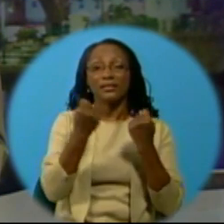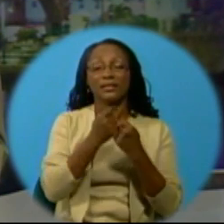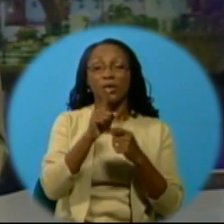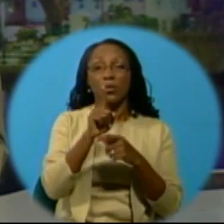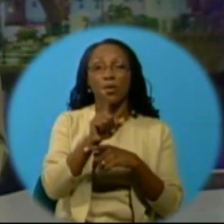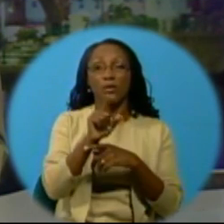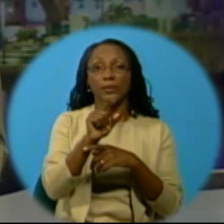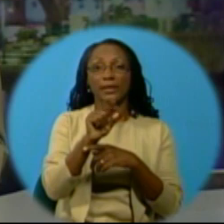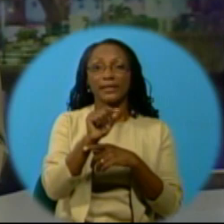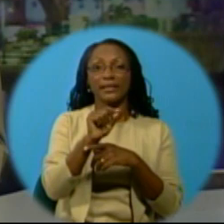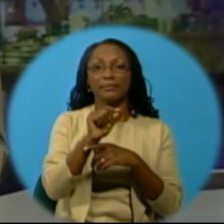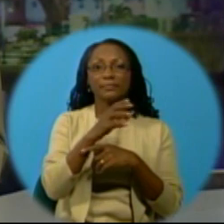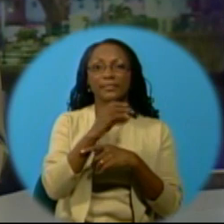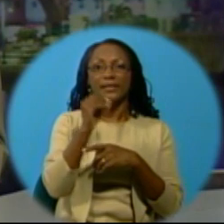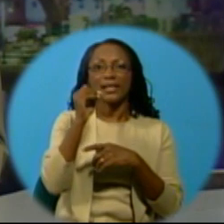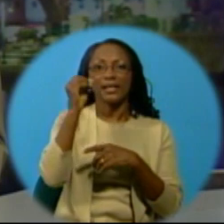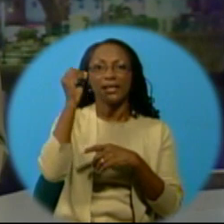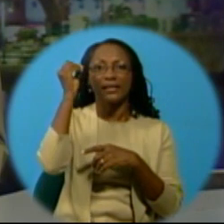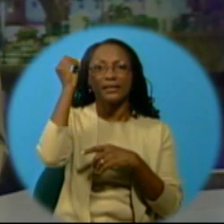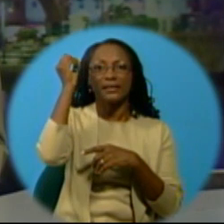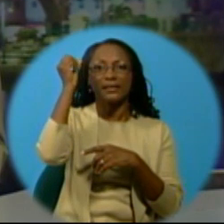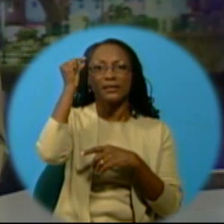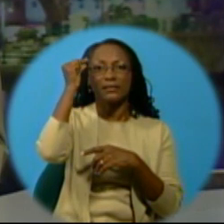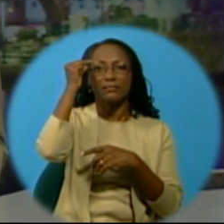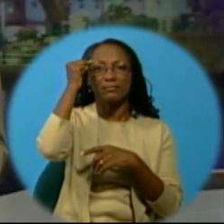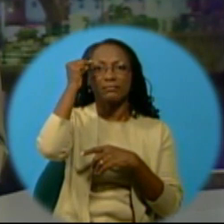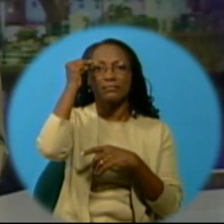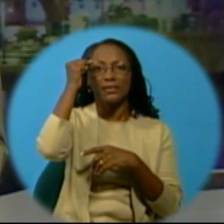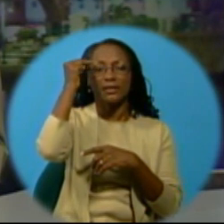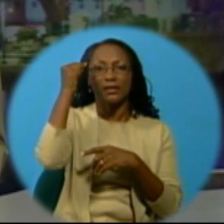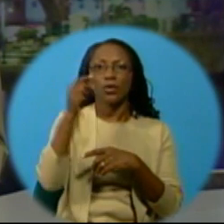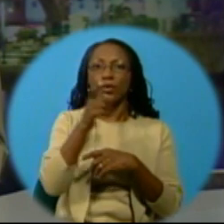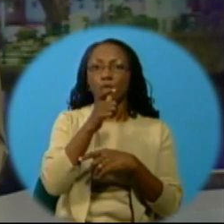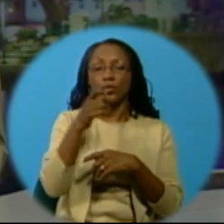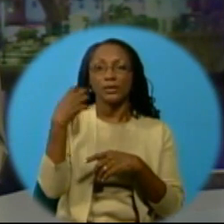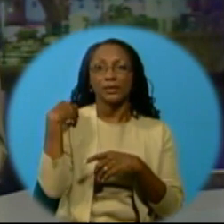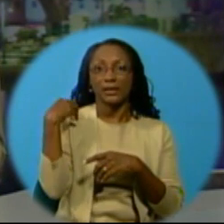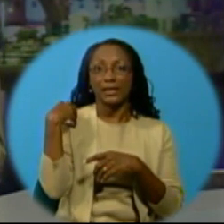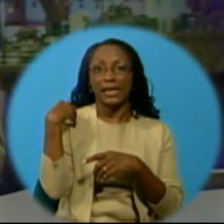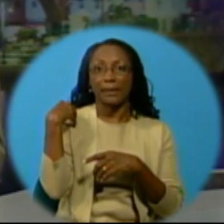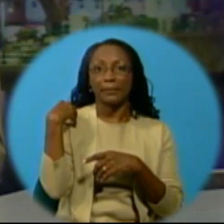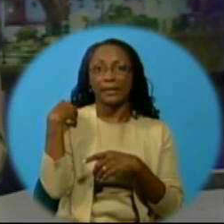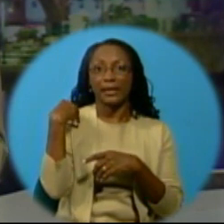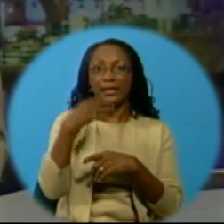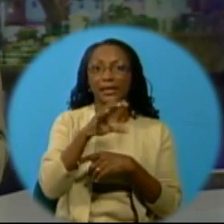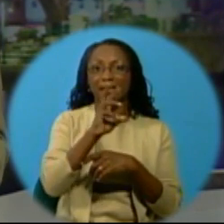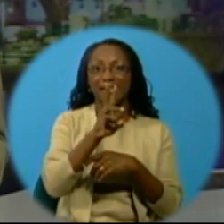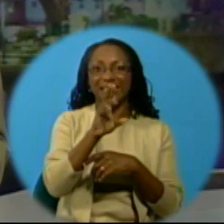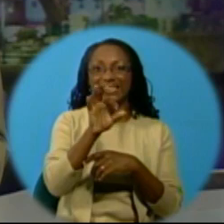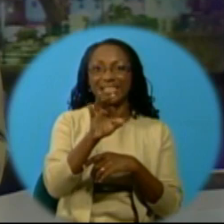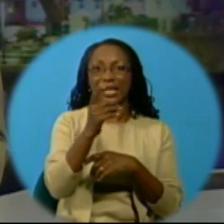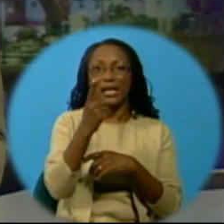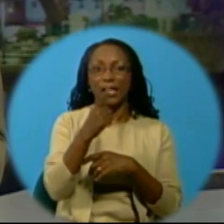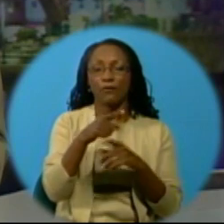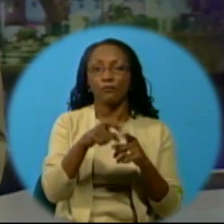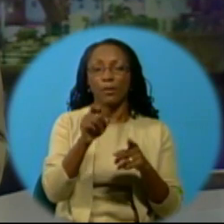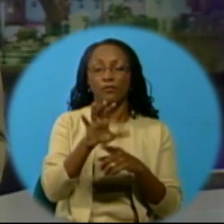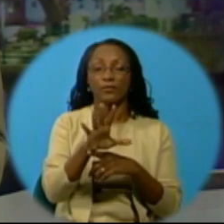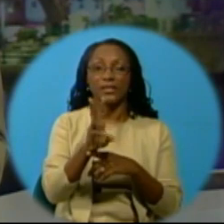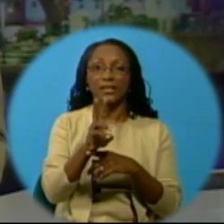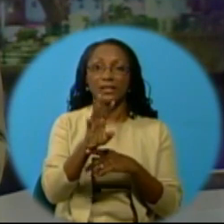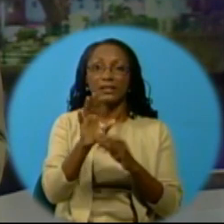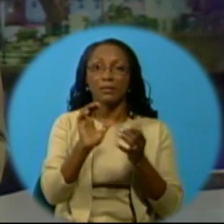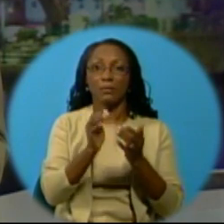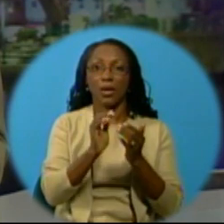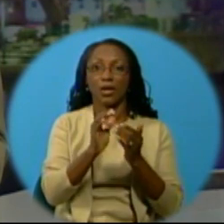Gambhir led from the front, hitting 69 from 56, as KKR moved into 4th position on 6 points, and the